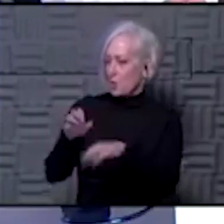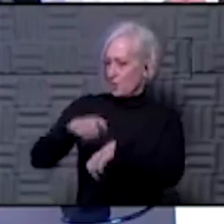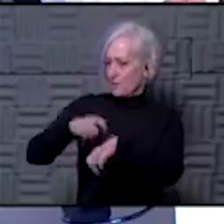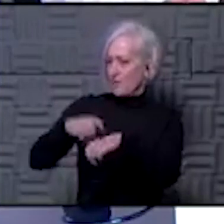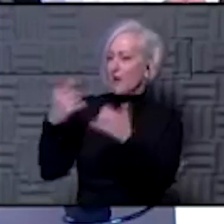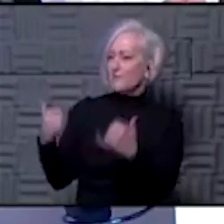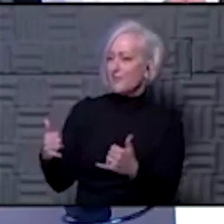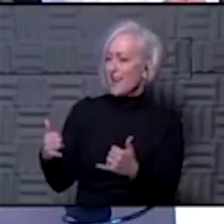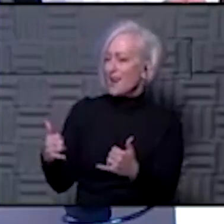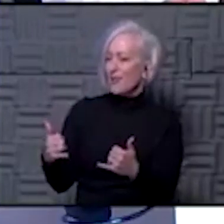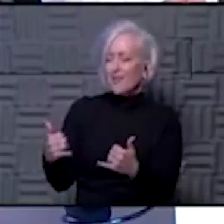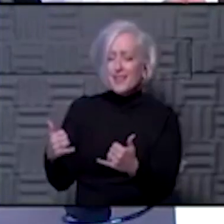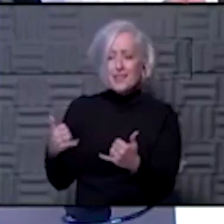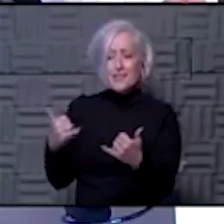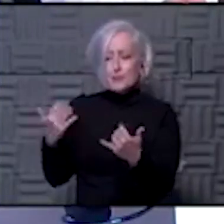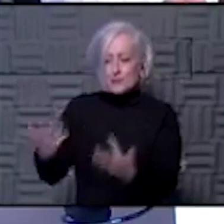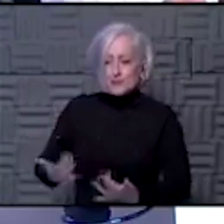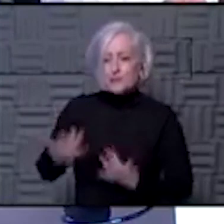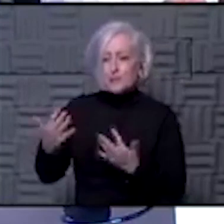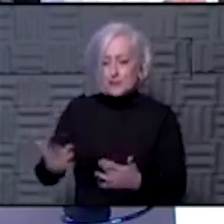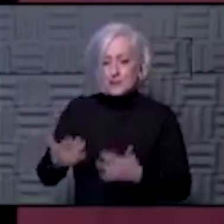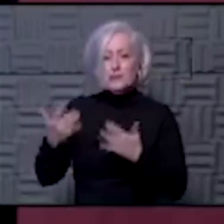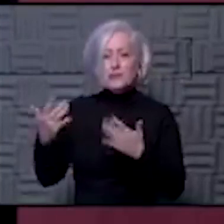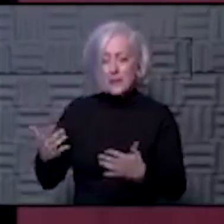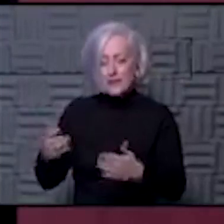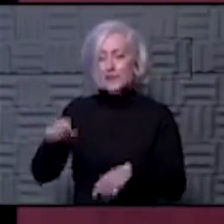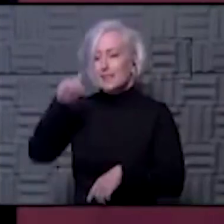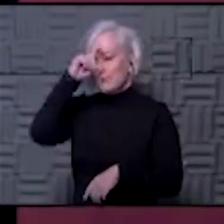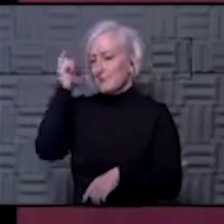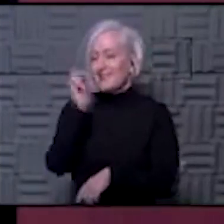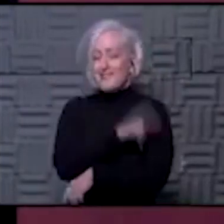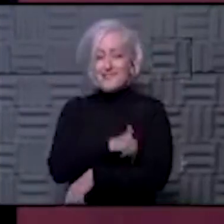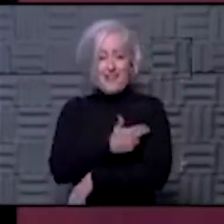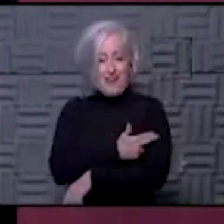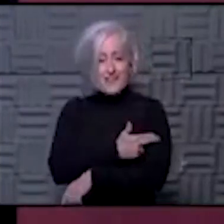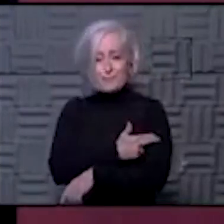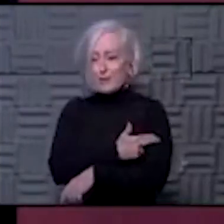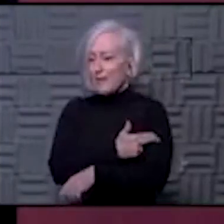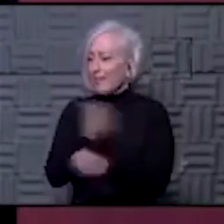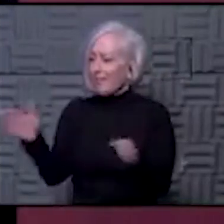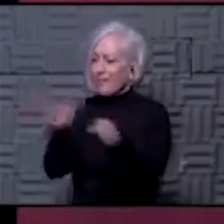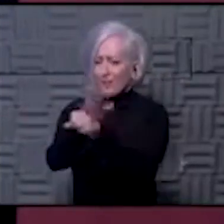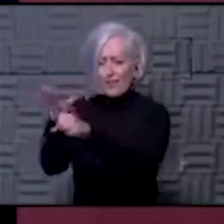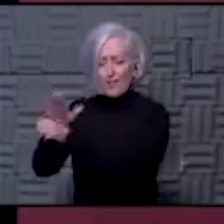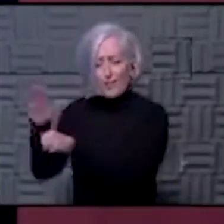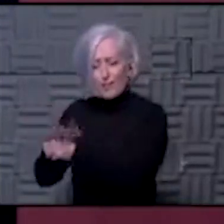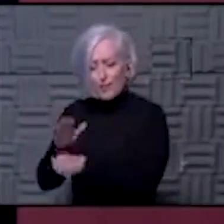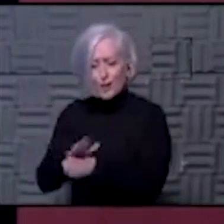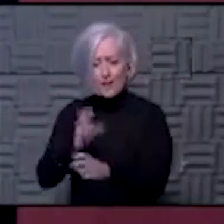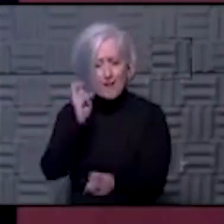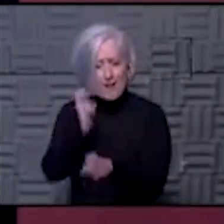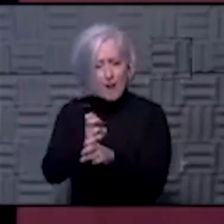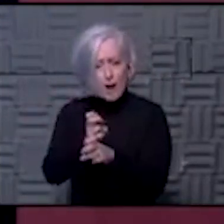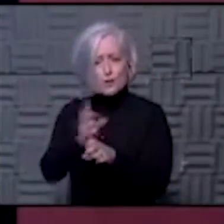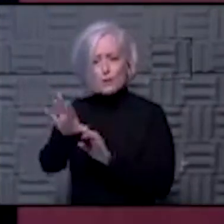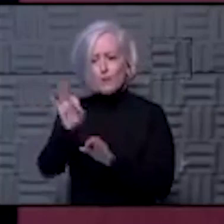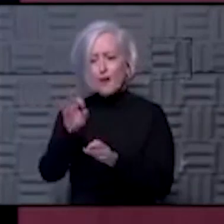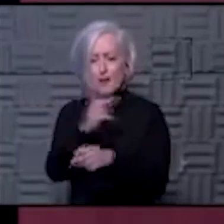things are hanging in the balance as hospitals are overcrowded, and we're having a harder and harder time finding a place to take care of patients,